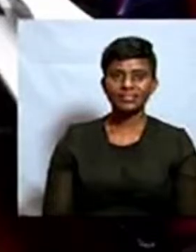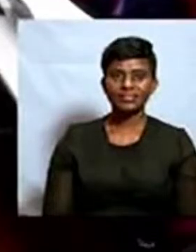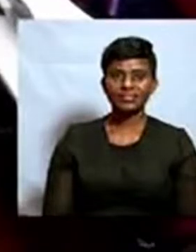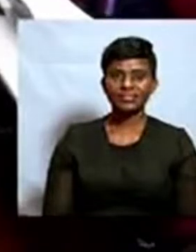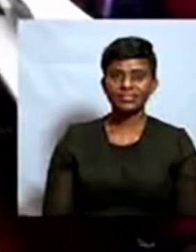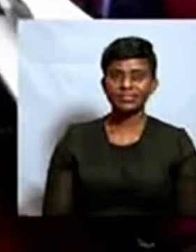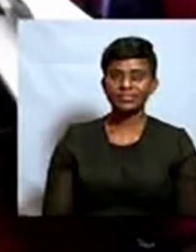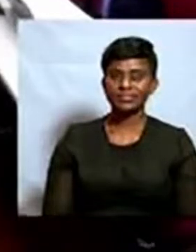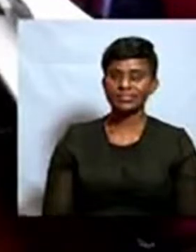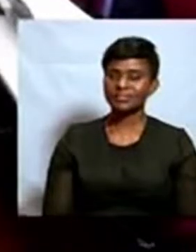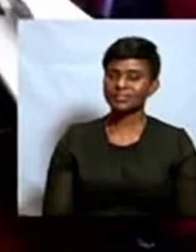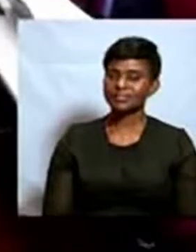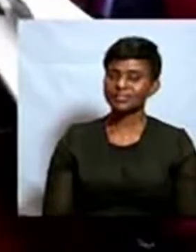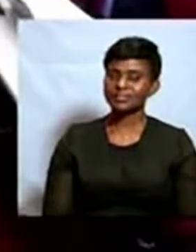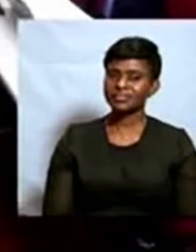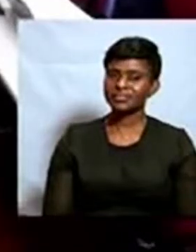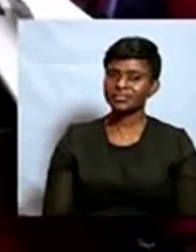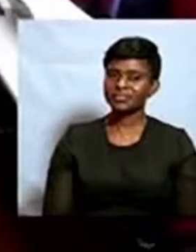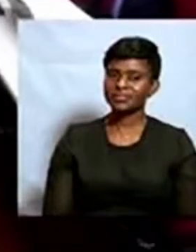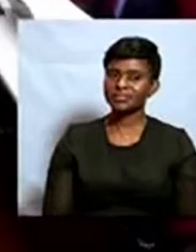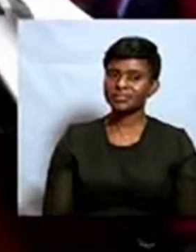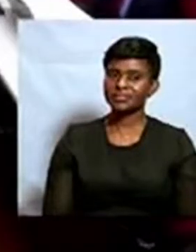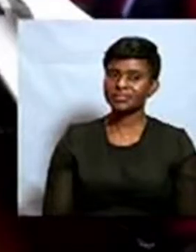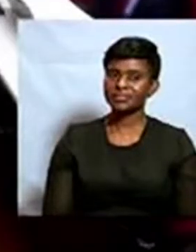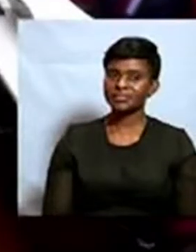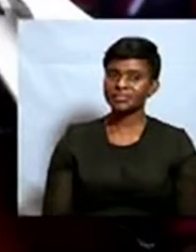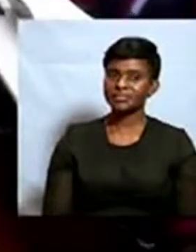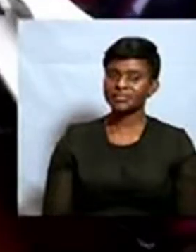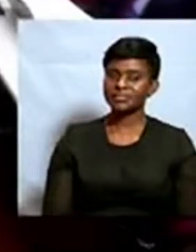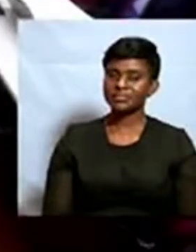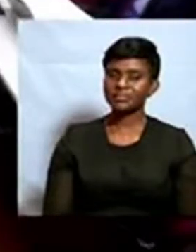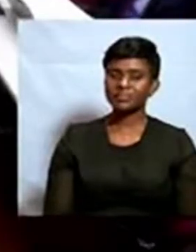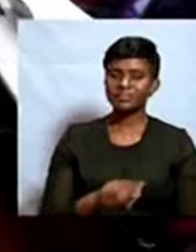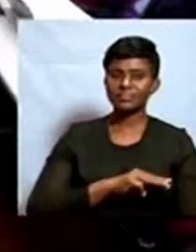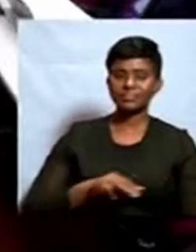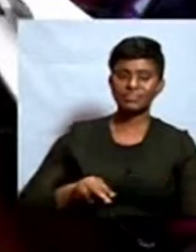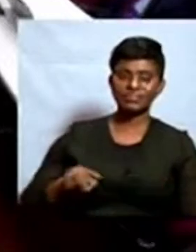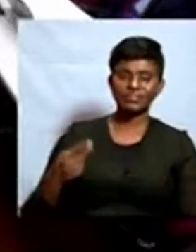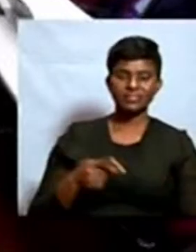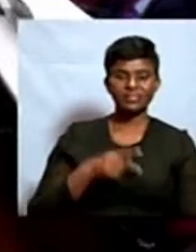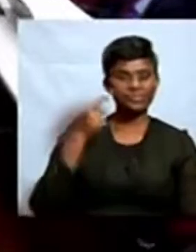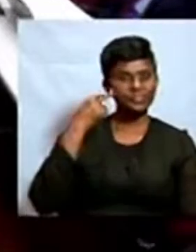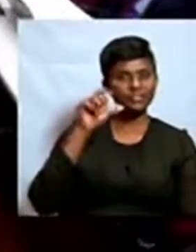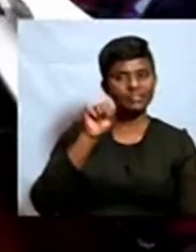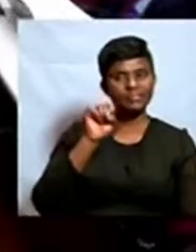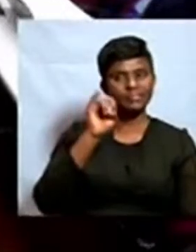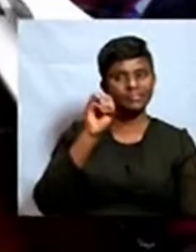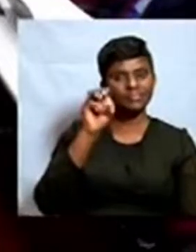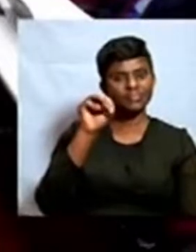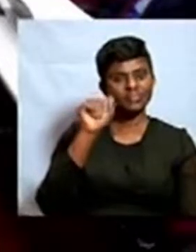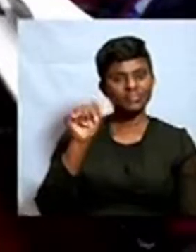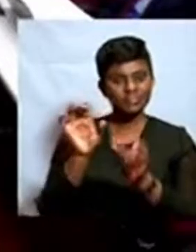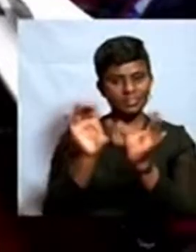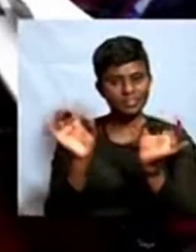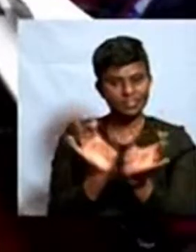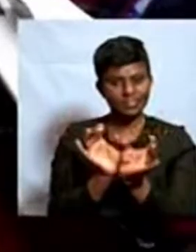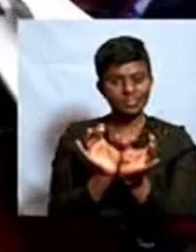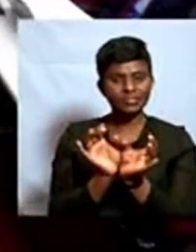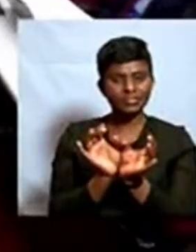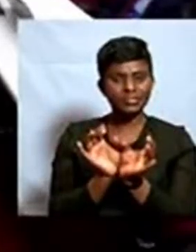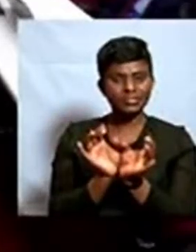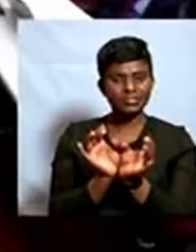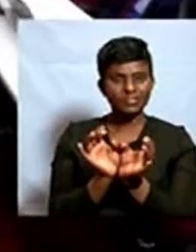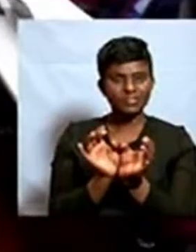And good morning, witness. My name is Mandandi Karia, Member of Parliament for the good people of Siena constituency in the Western